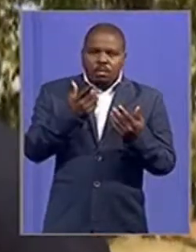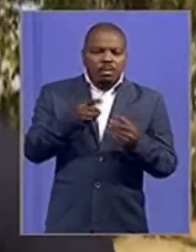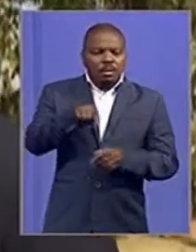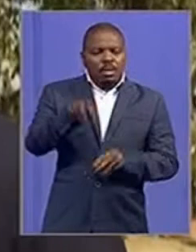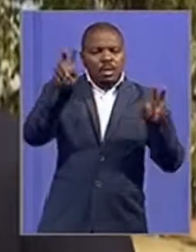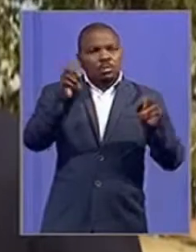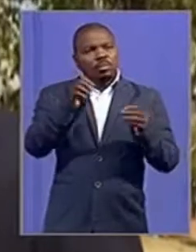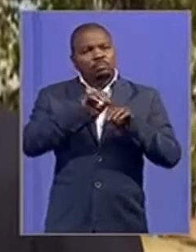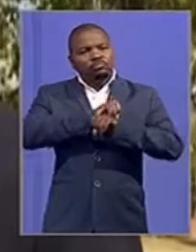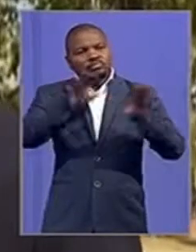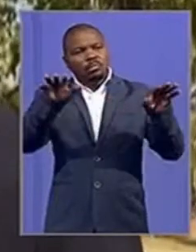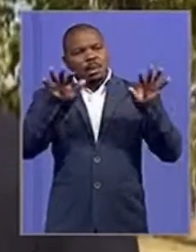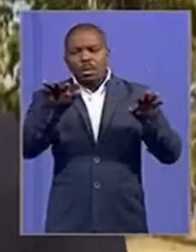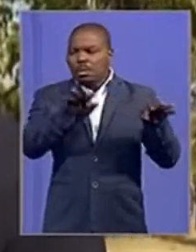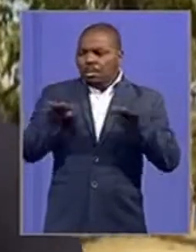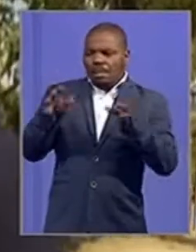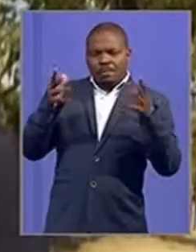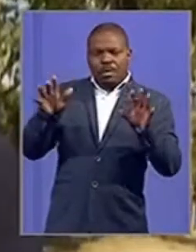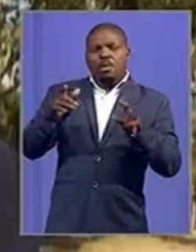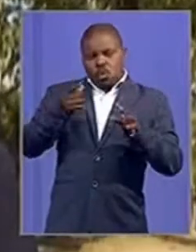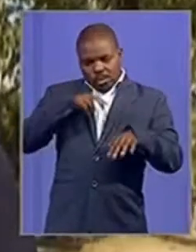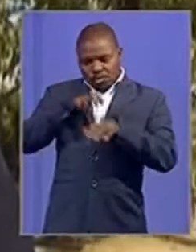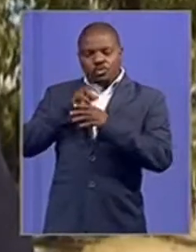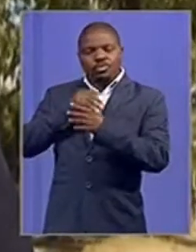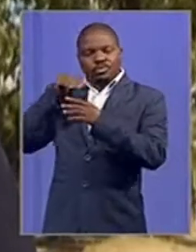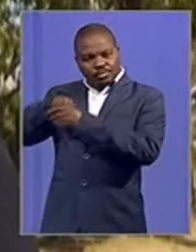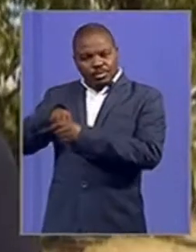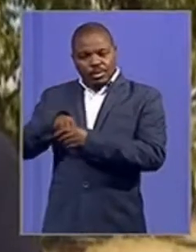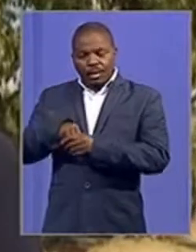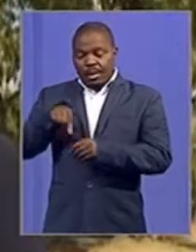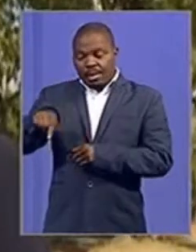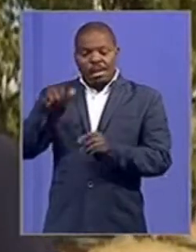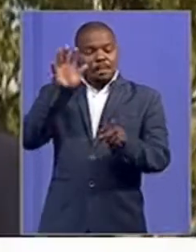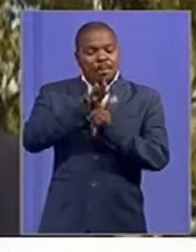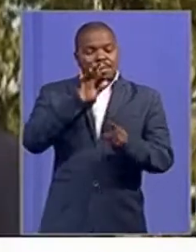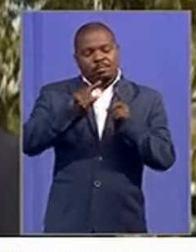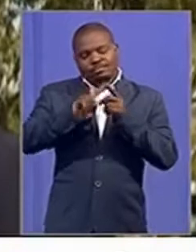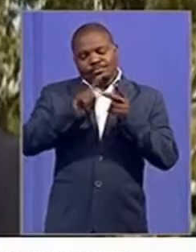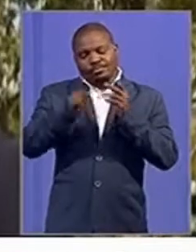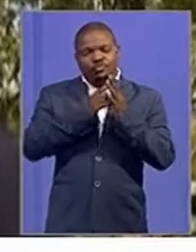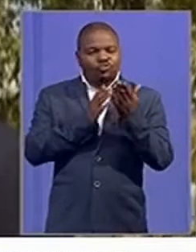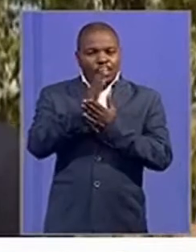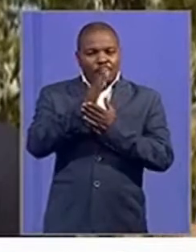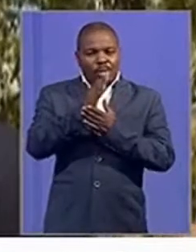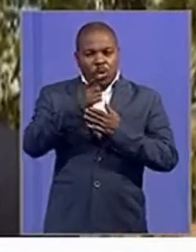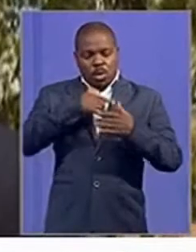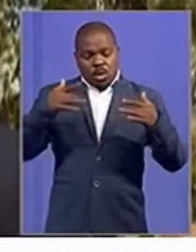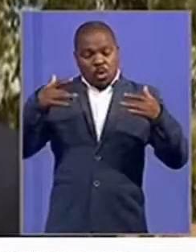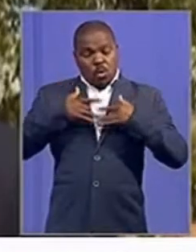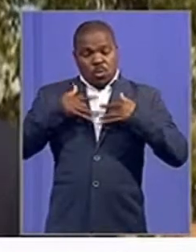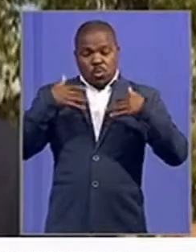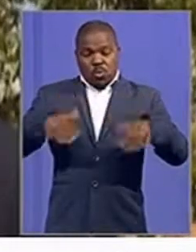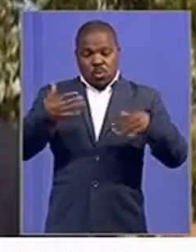in the public domain. It implicates a number of rights, and our overriding concern